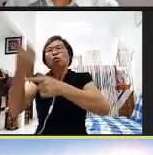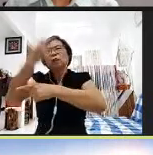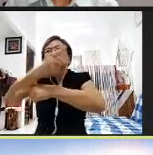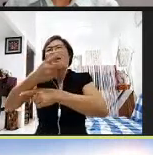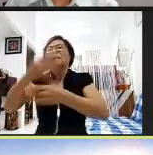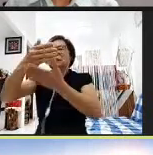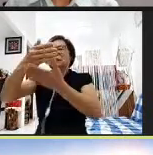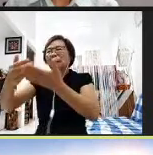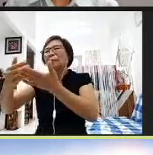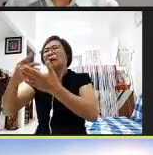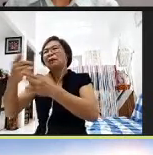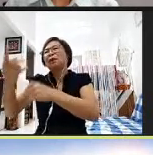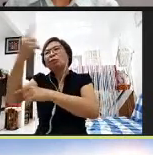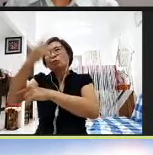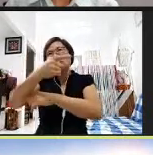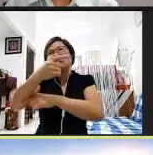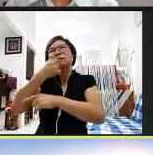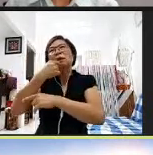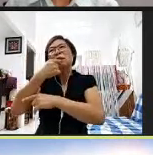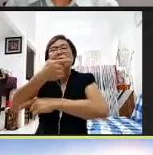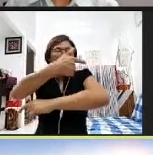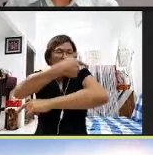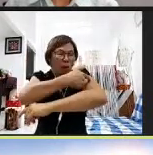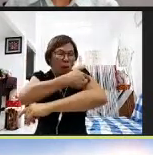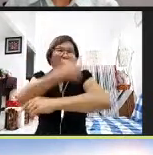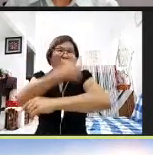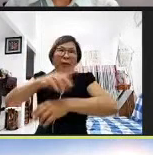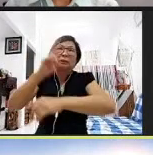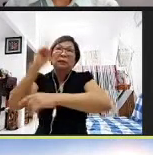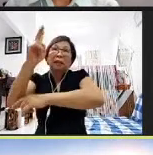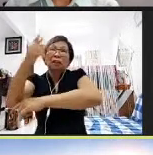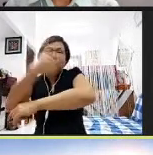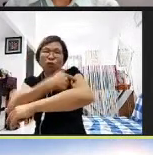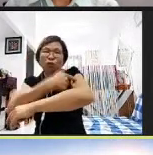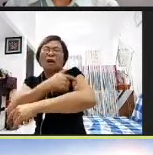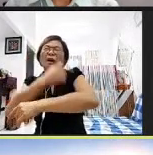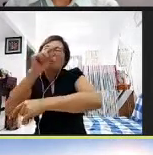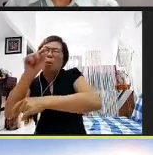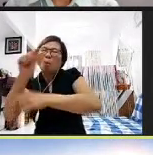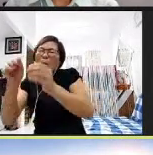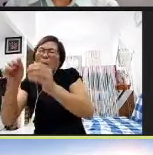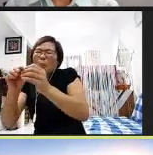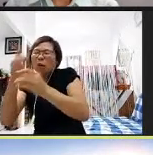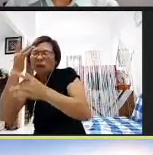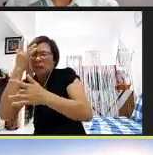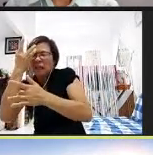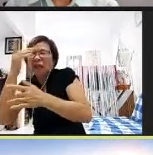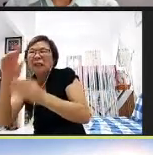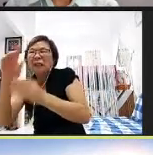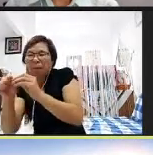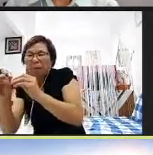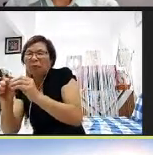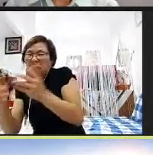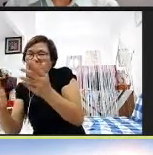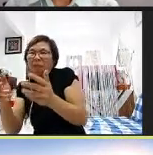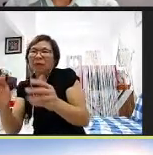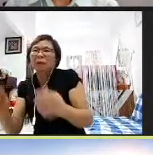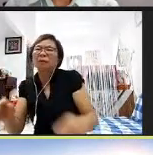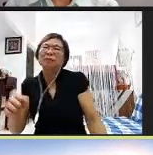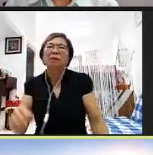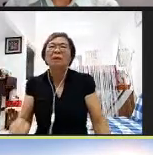say after second shot, you may get a little bit more side effect. But I think this